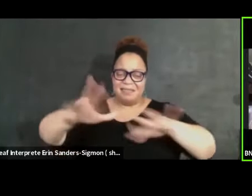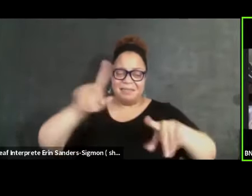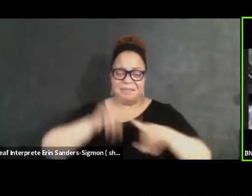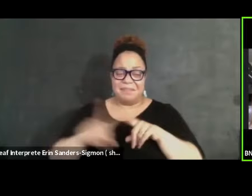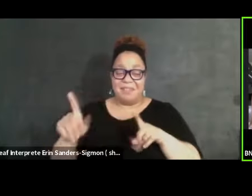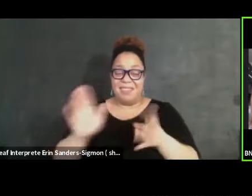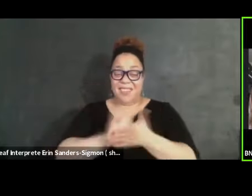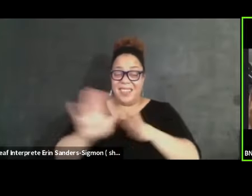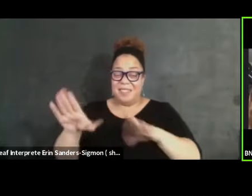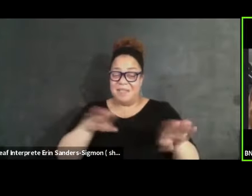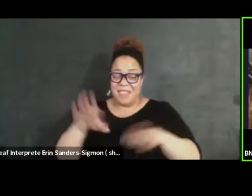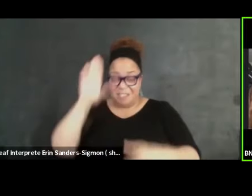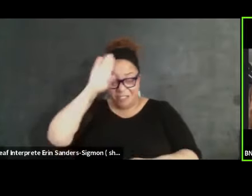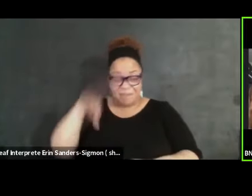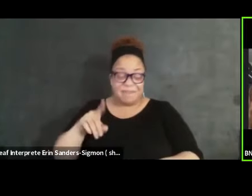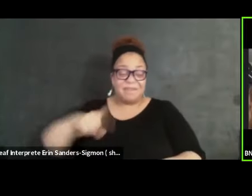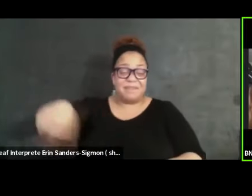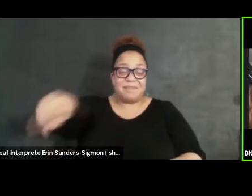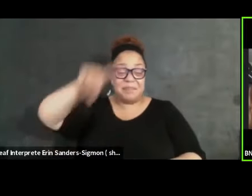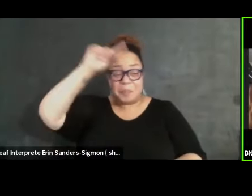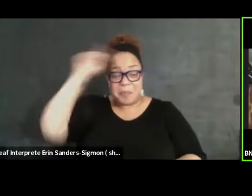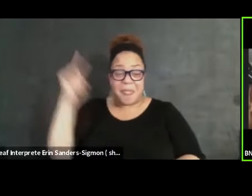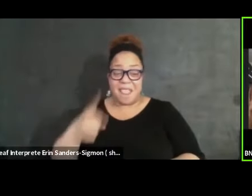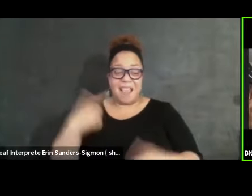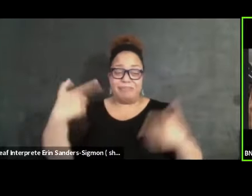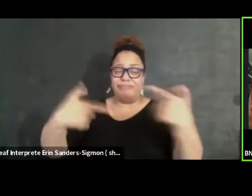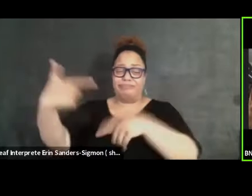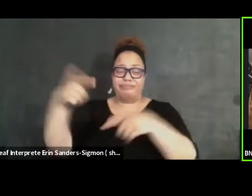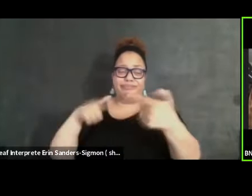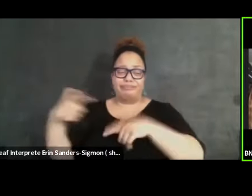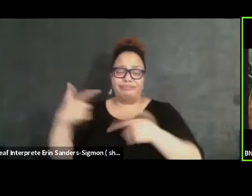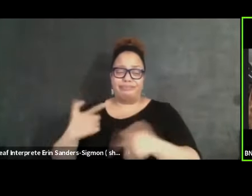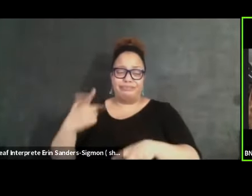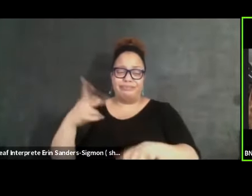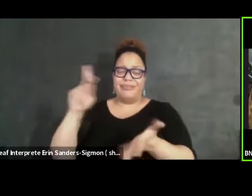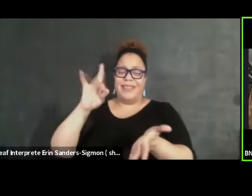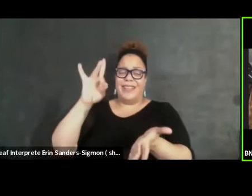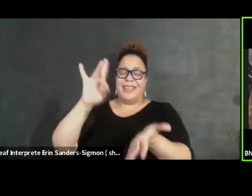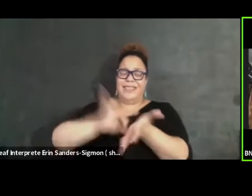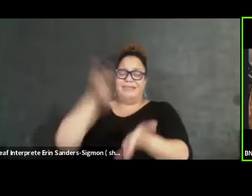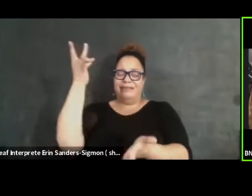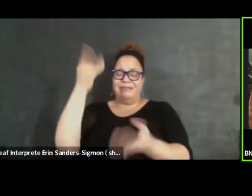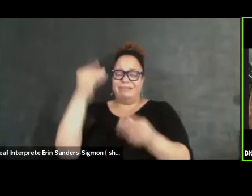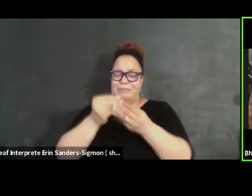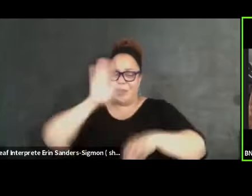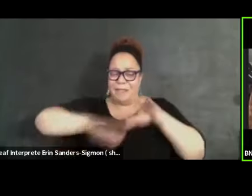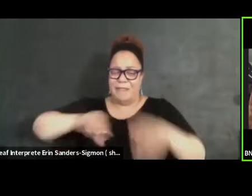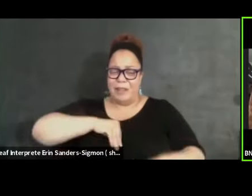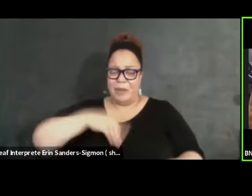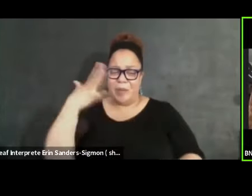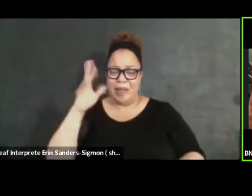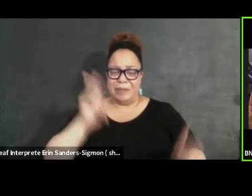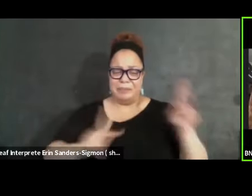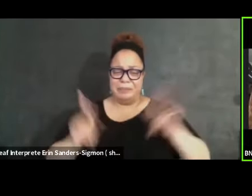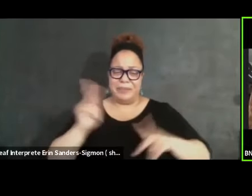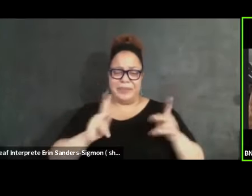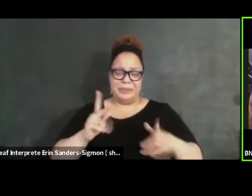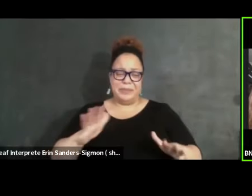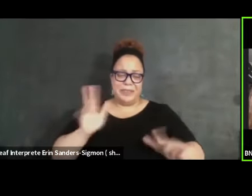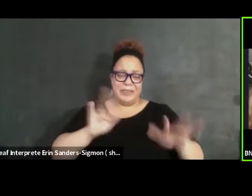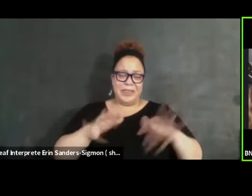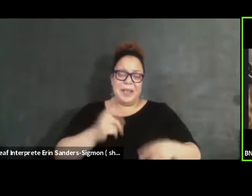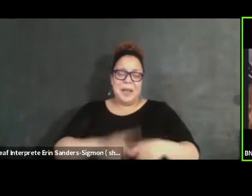rate 8 times higher than whites, but then march in parades that demand human rights? I hear your voice, but this country gave us a little